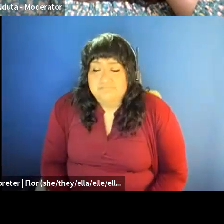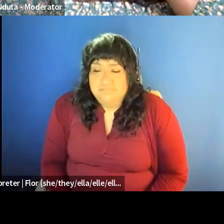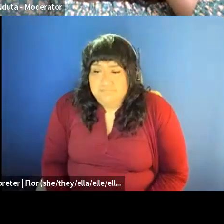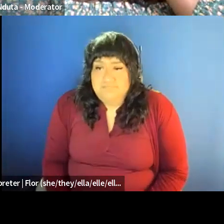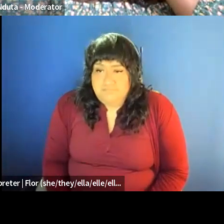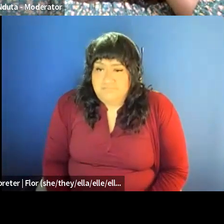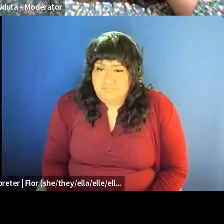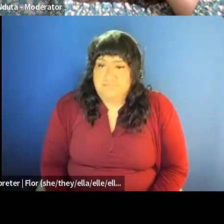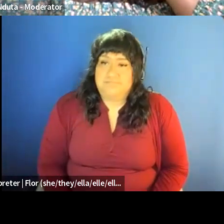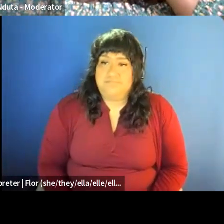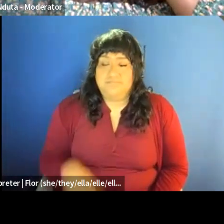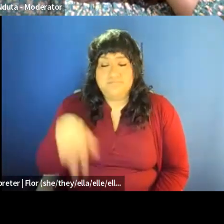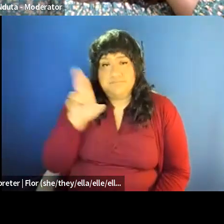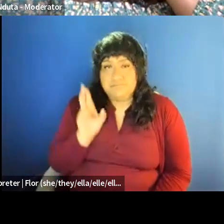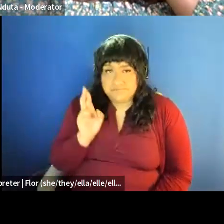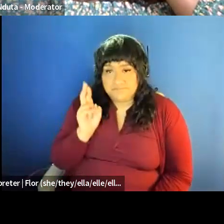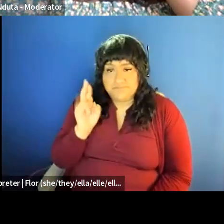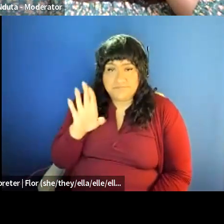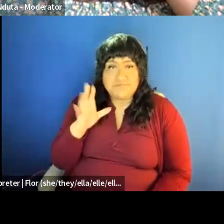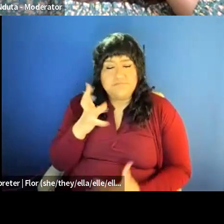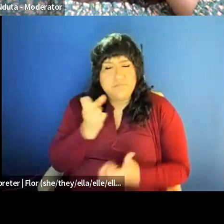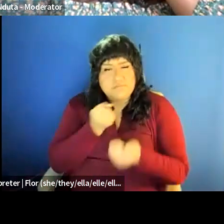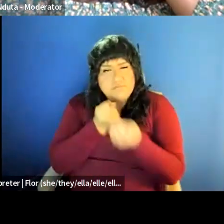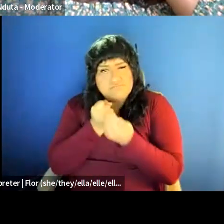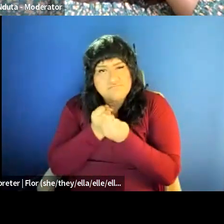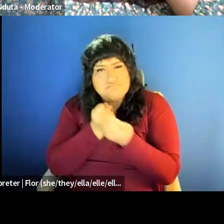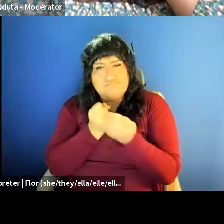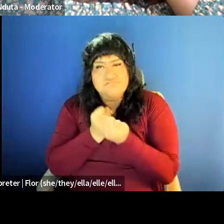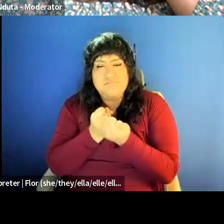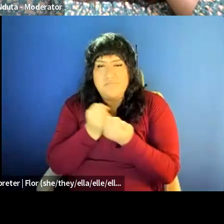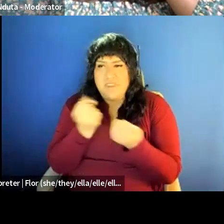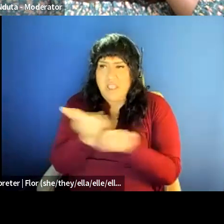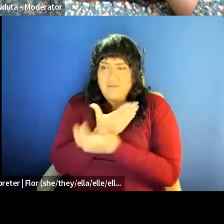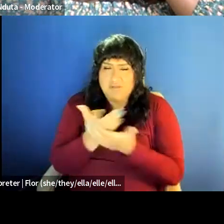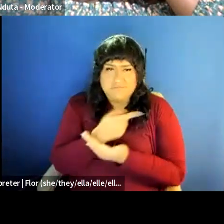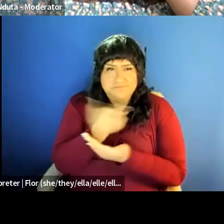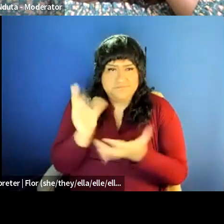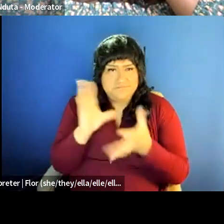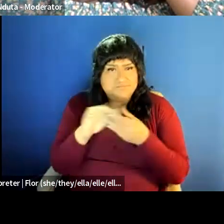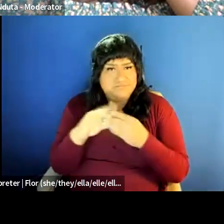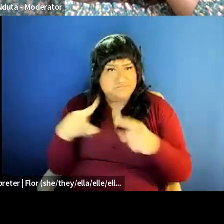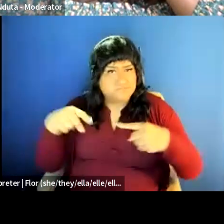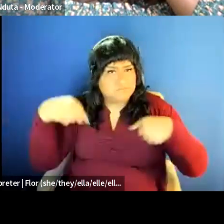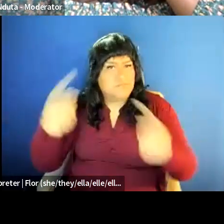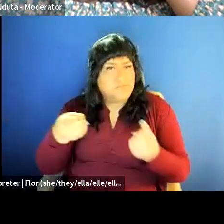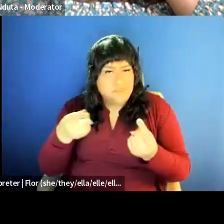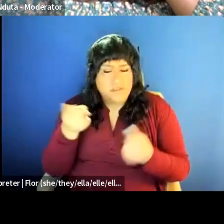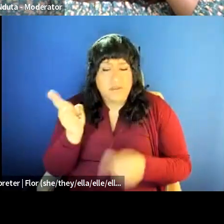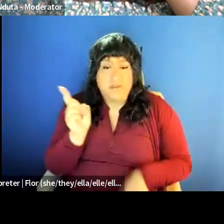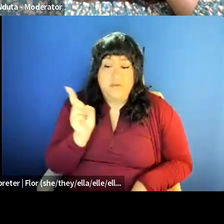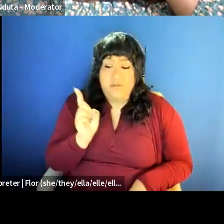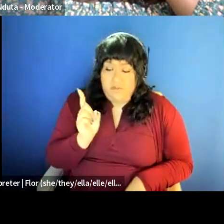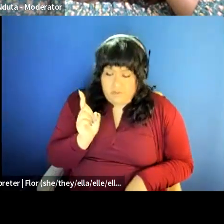Thank you. I just want to affirm and everything that everyone else has said on this, you know, and where I landed